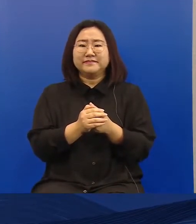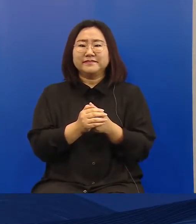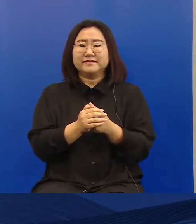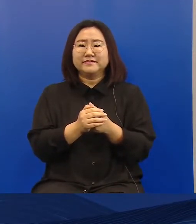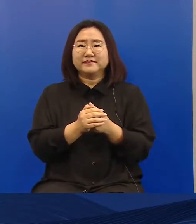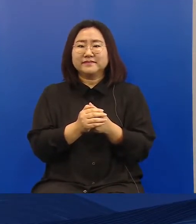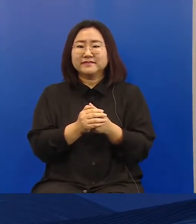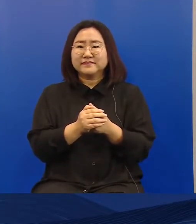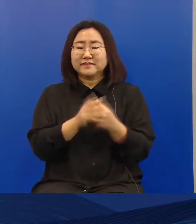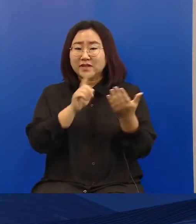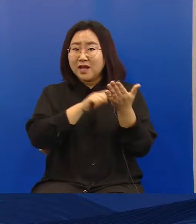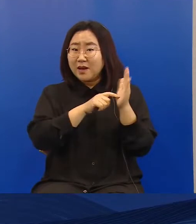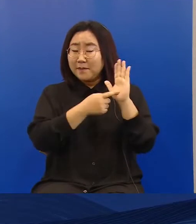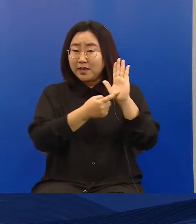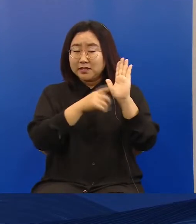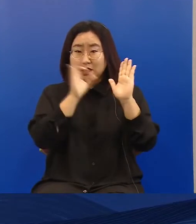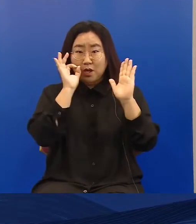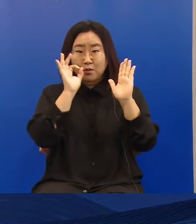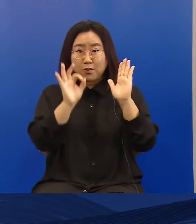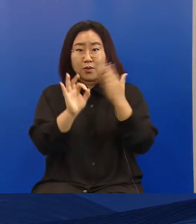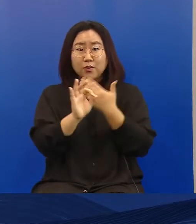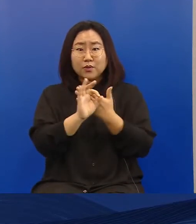government.